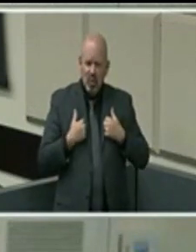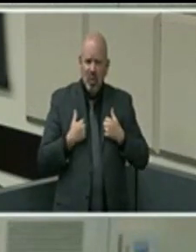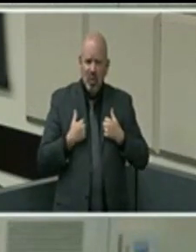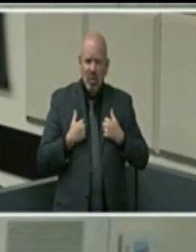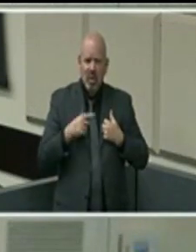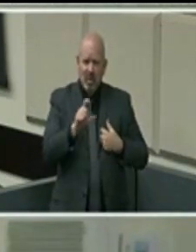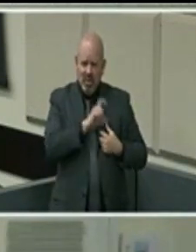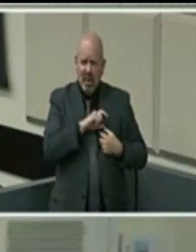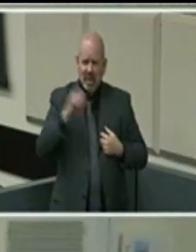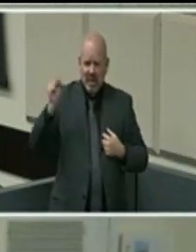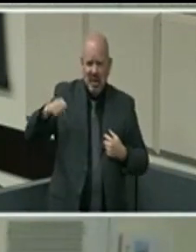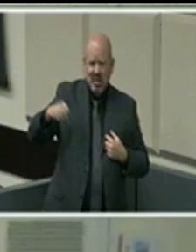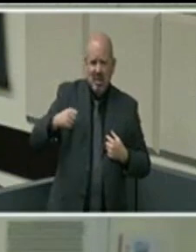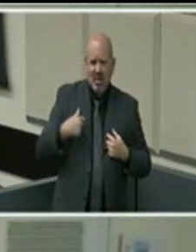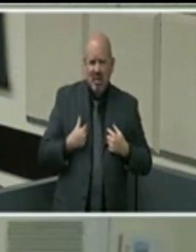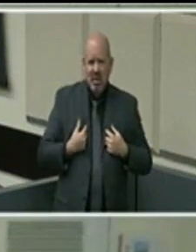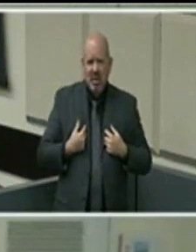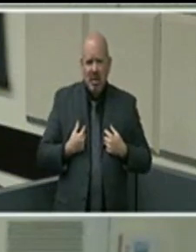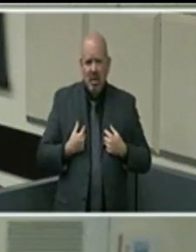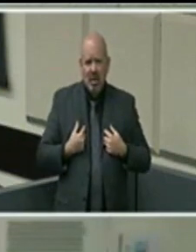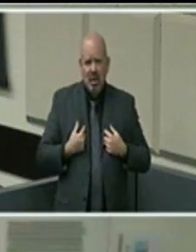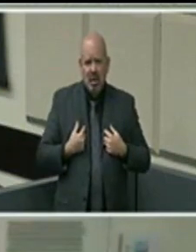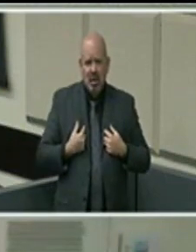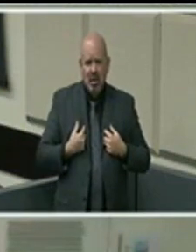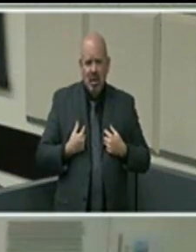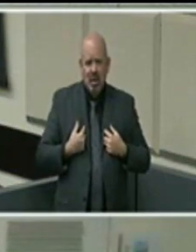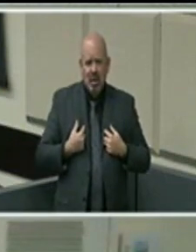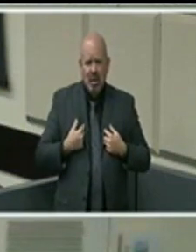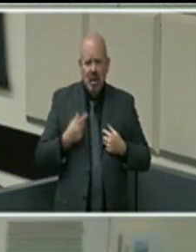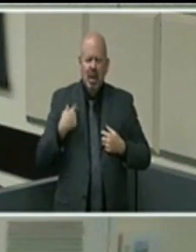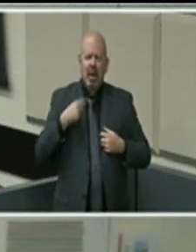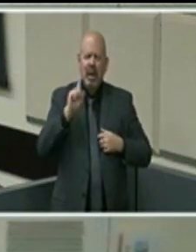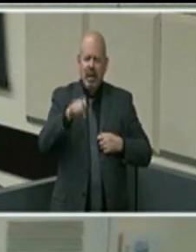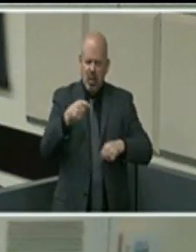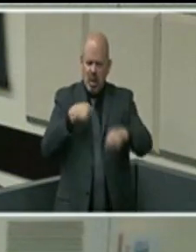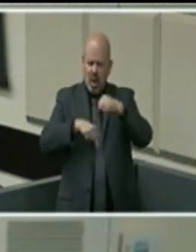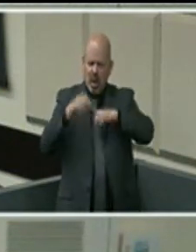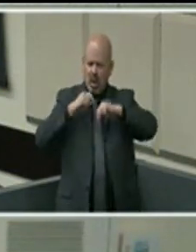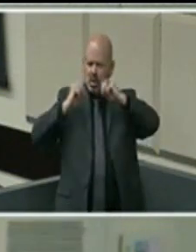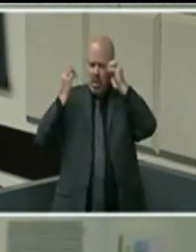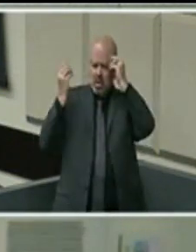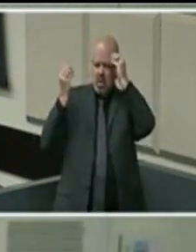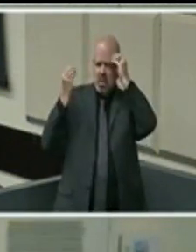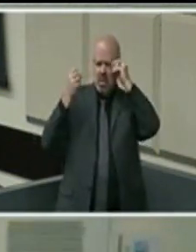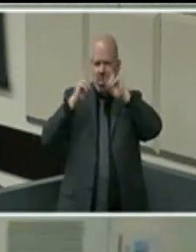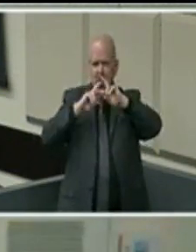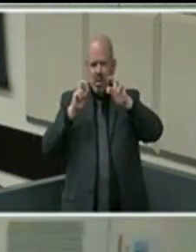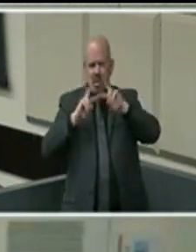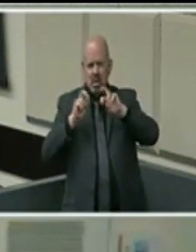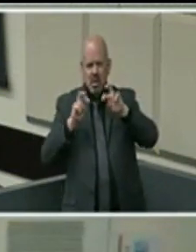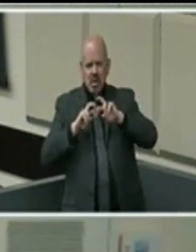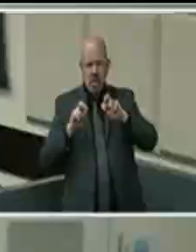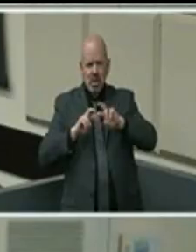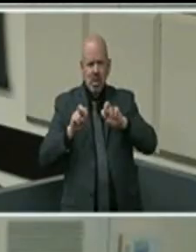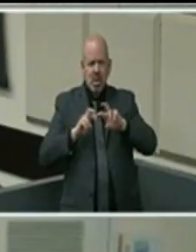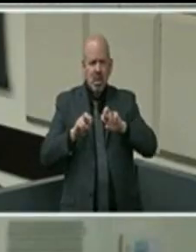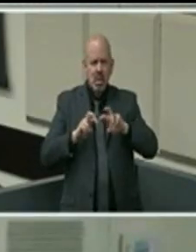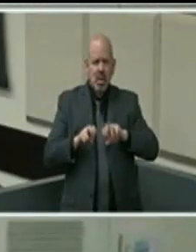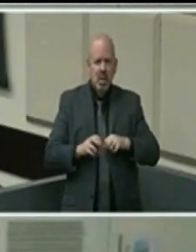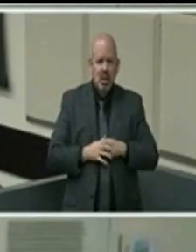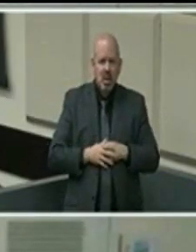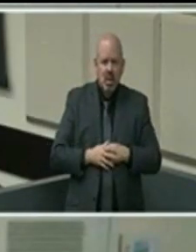also things that we can consider that's going to allow us to move